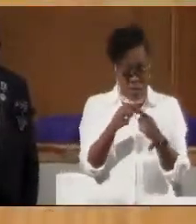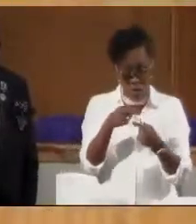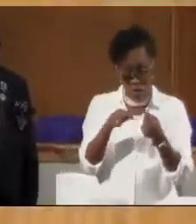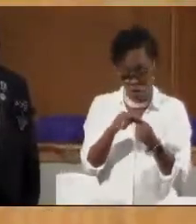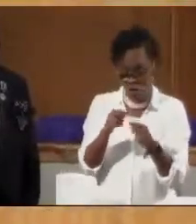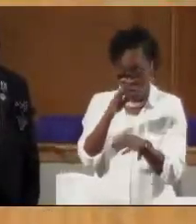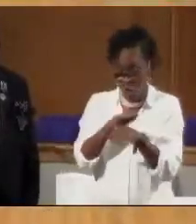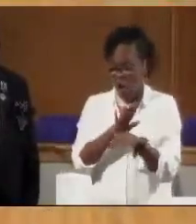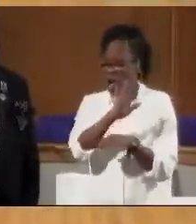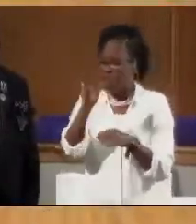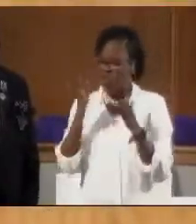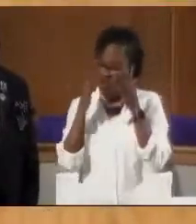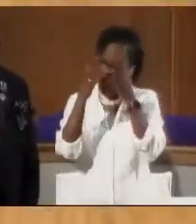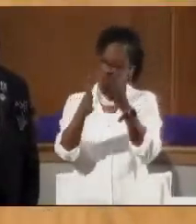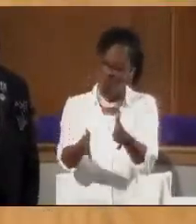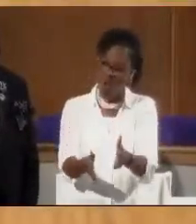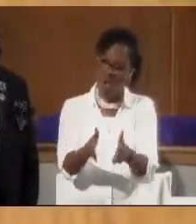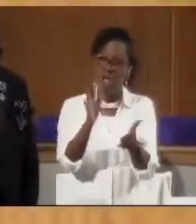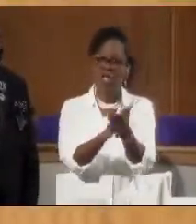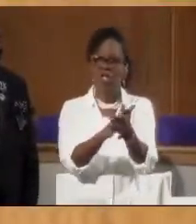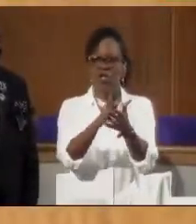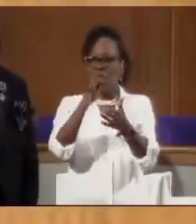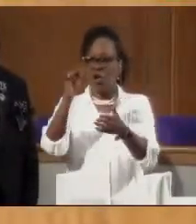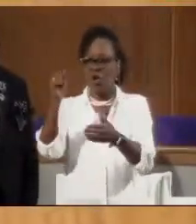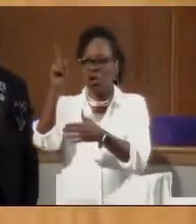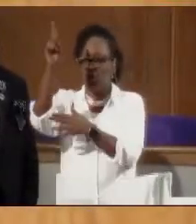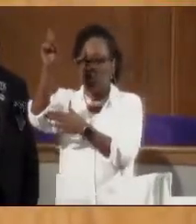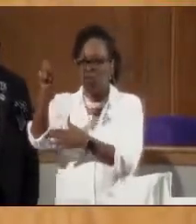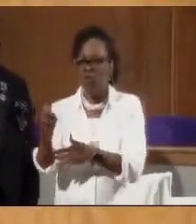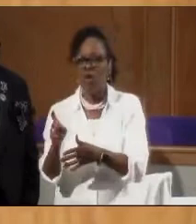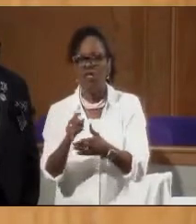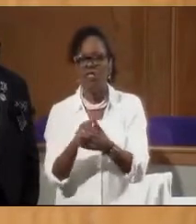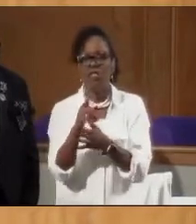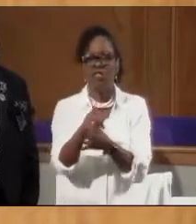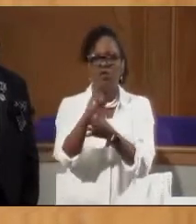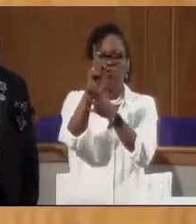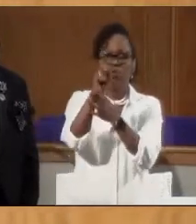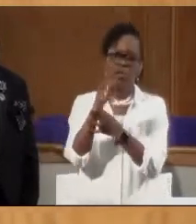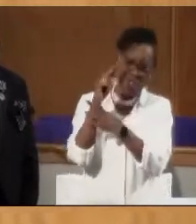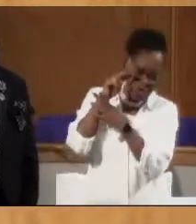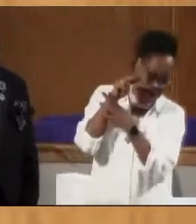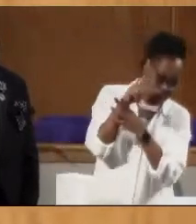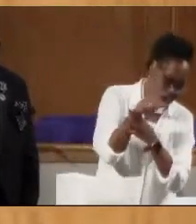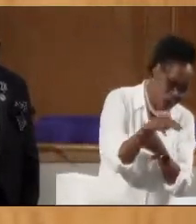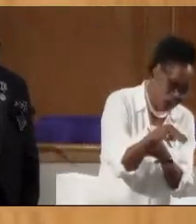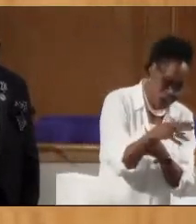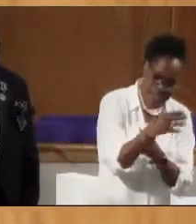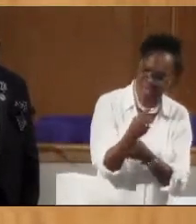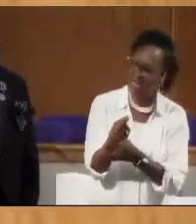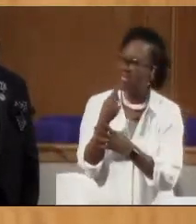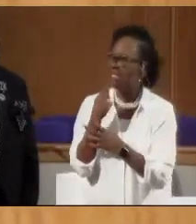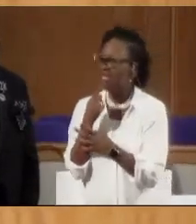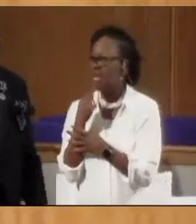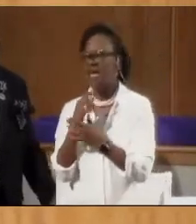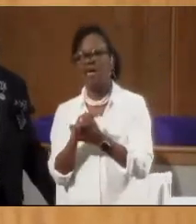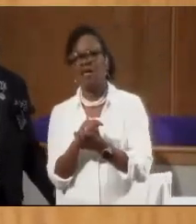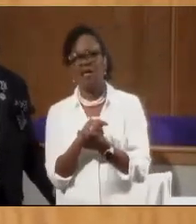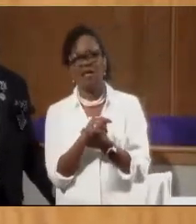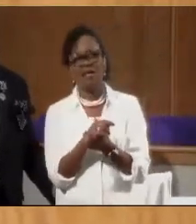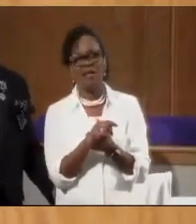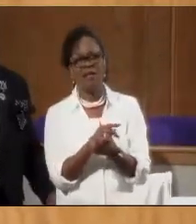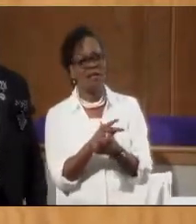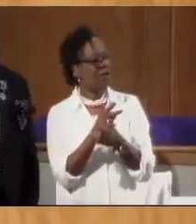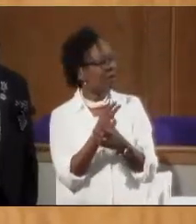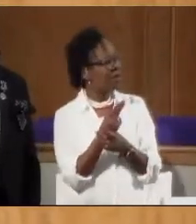to glory you ought to look down and say, look at